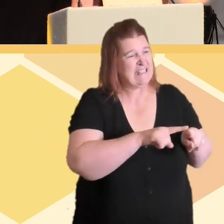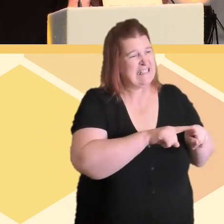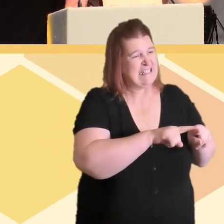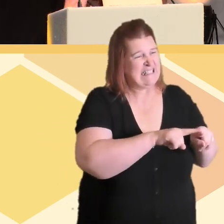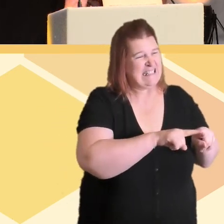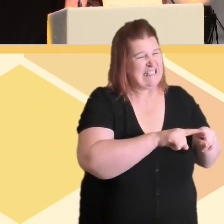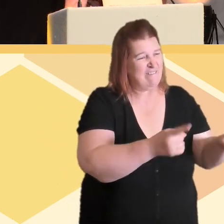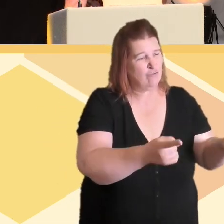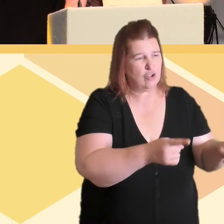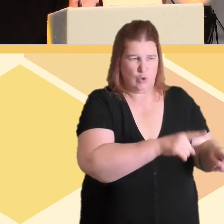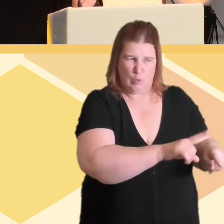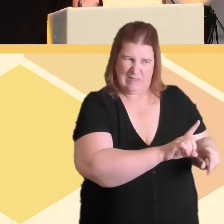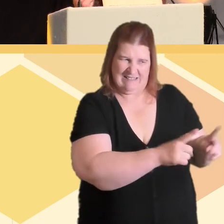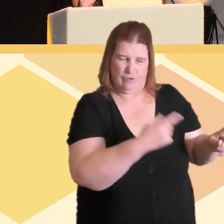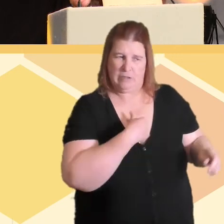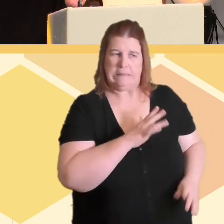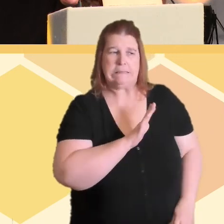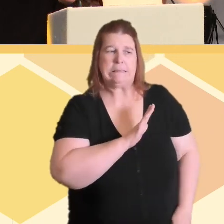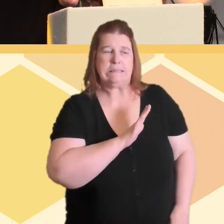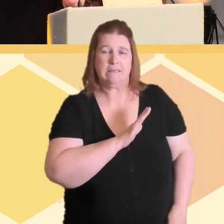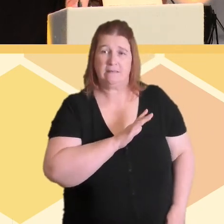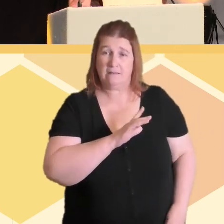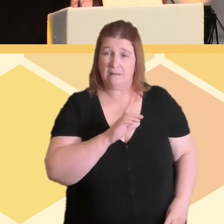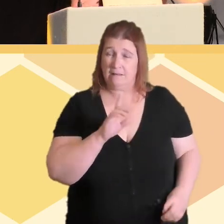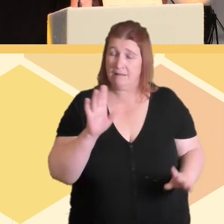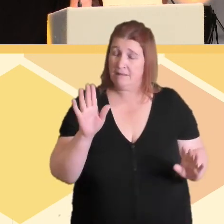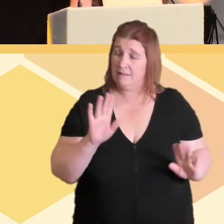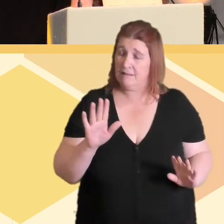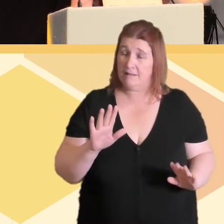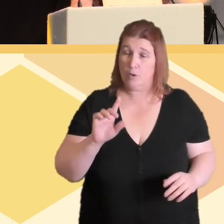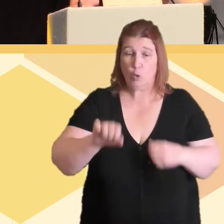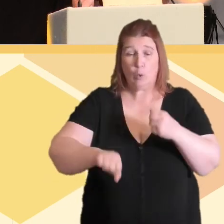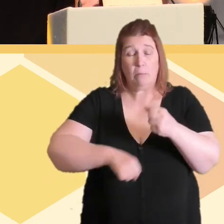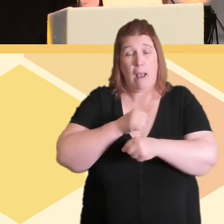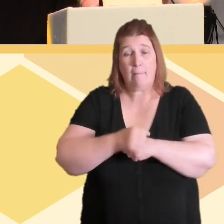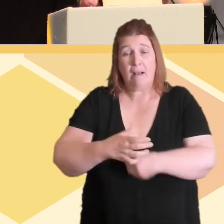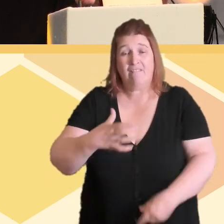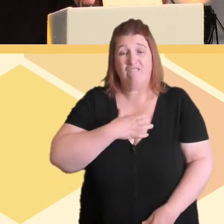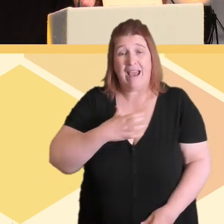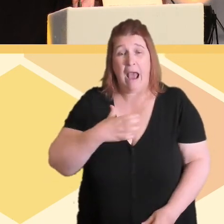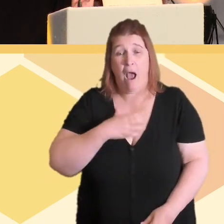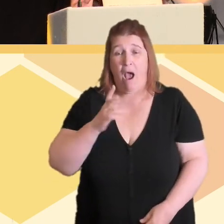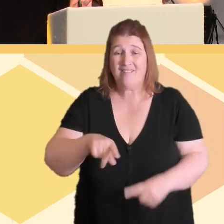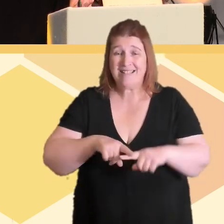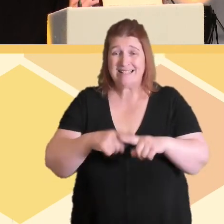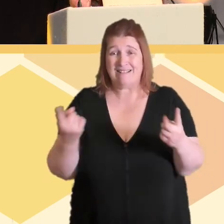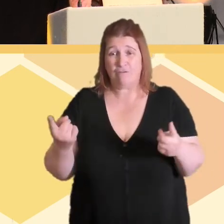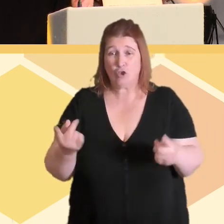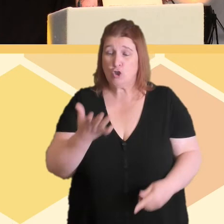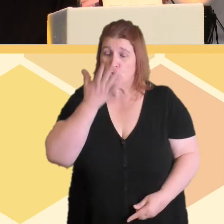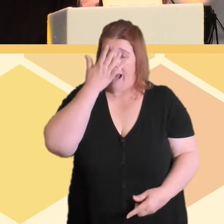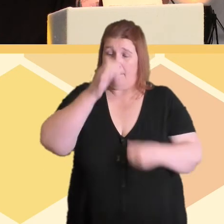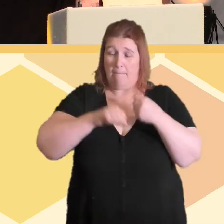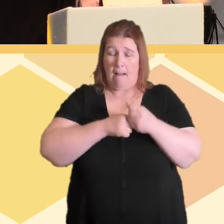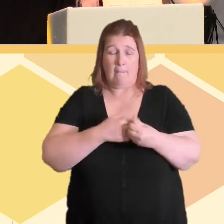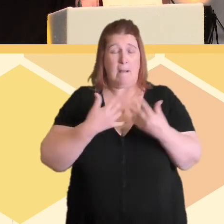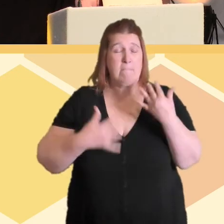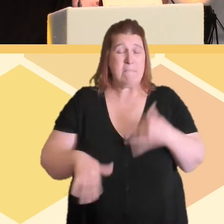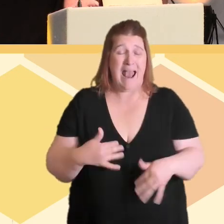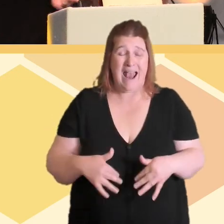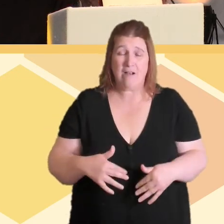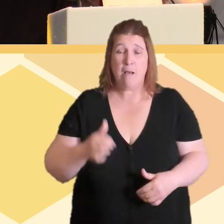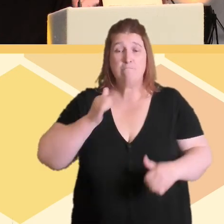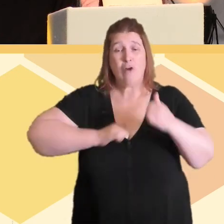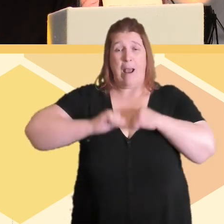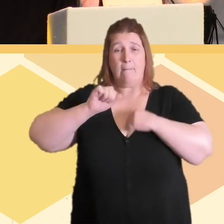not conforming. Fear of being different paralyzes. Shame creates pain. Pride produces